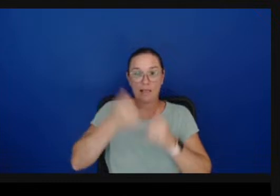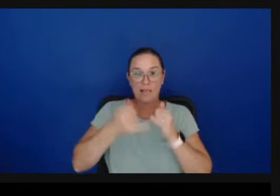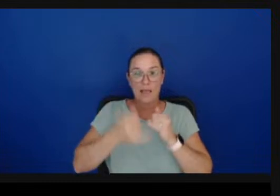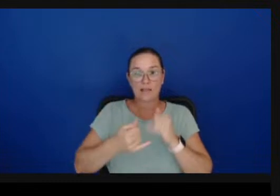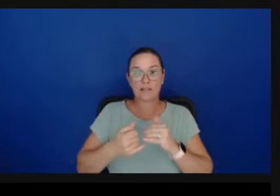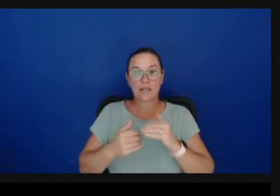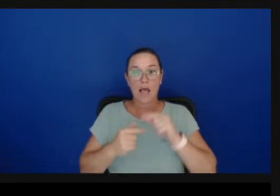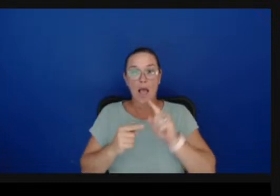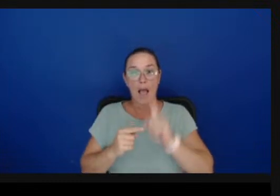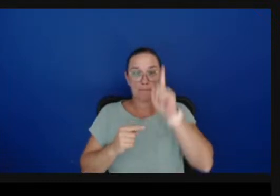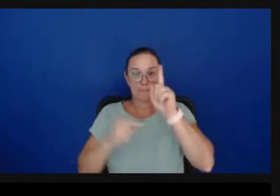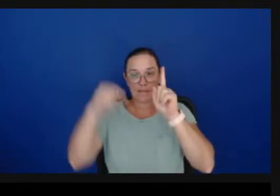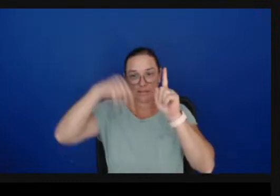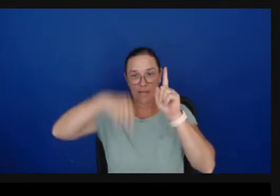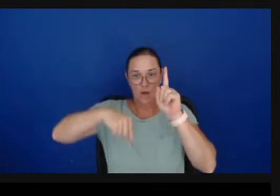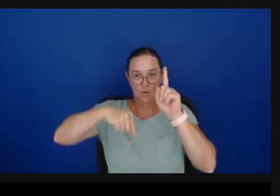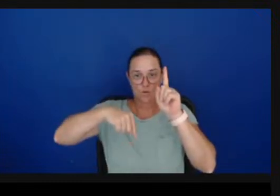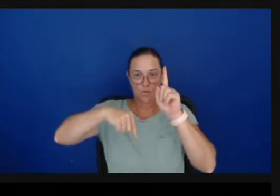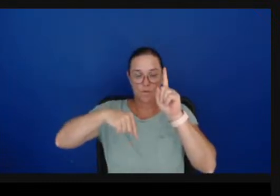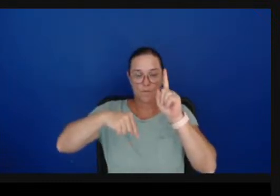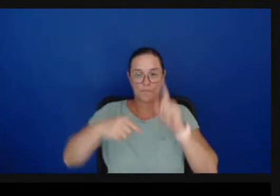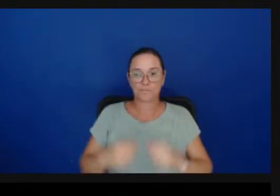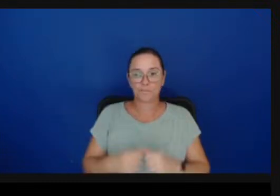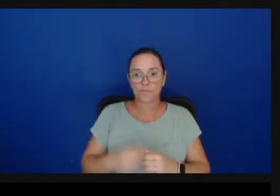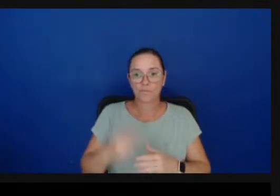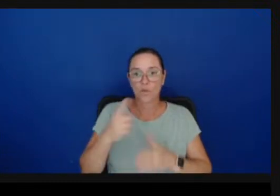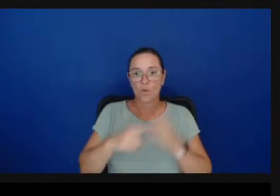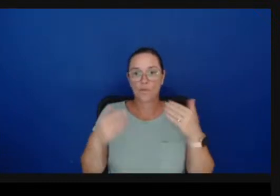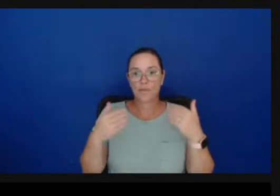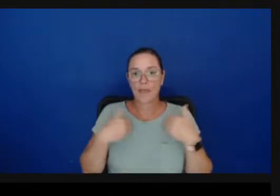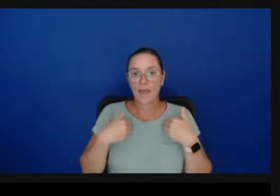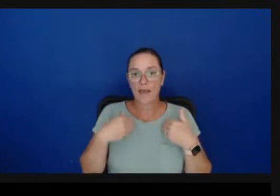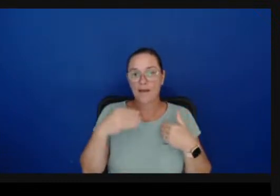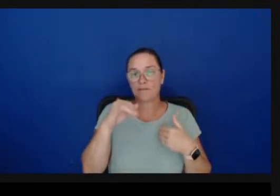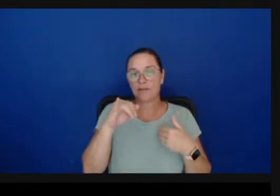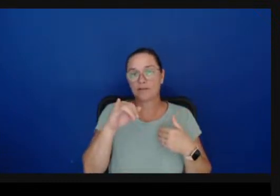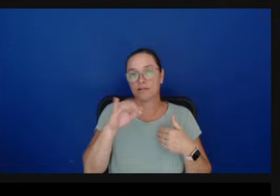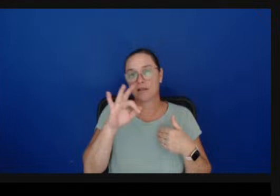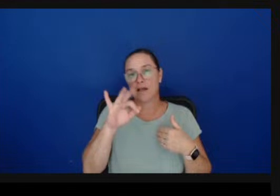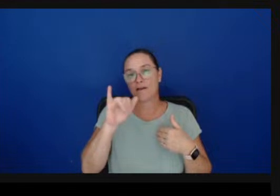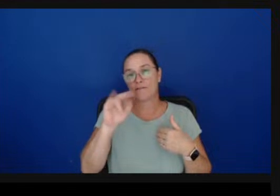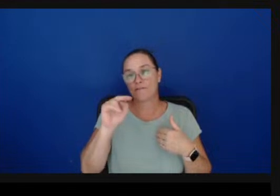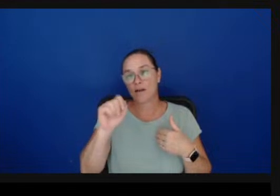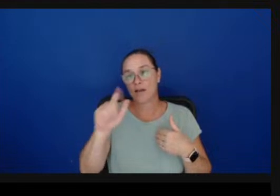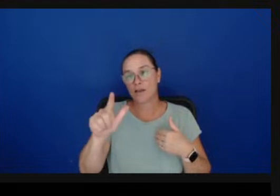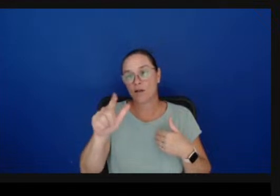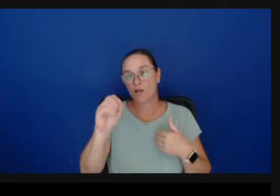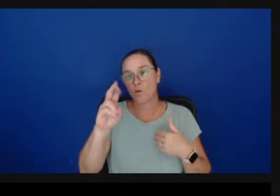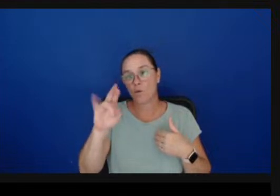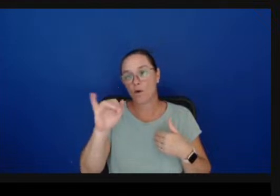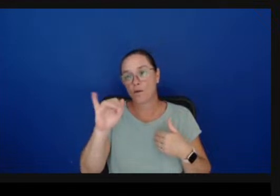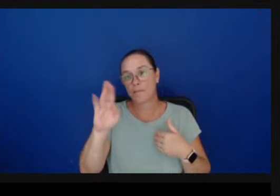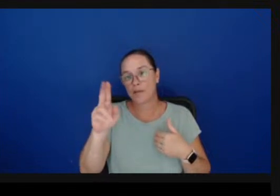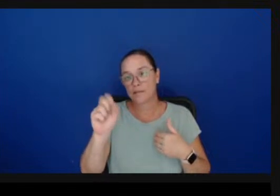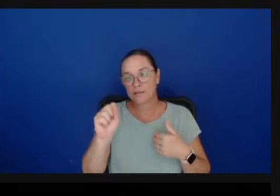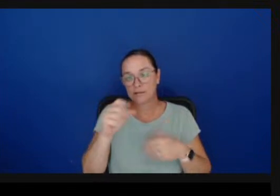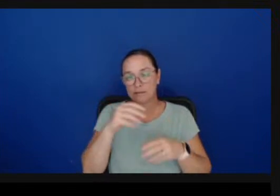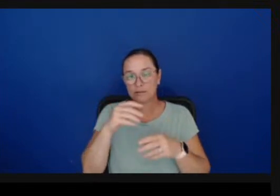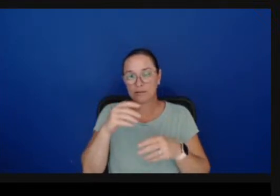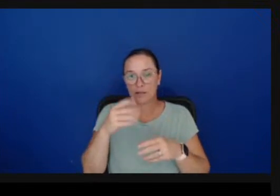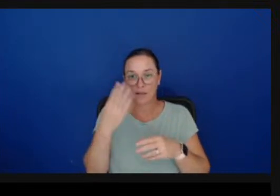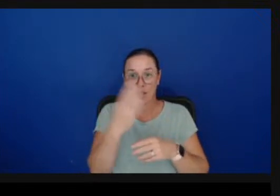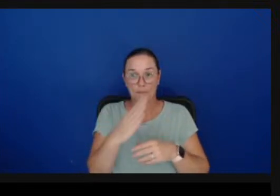Right? And what they have is final orbits in blue. So that's the data that's been all corrected and it's all good. It's not going to be